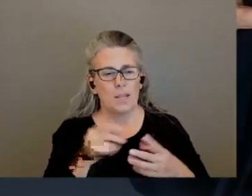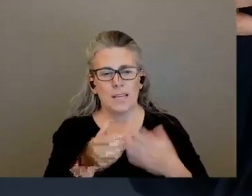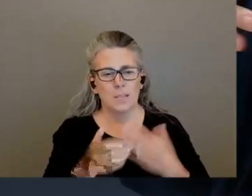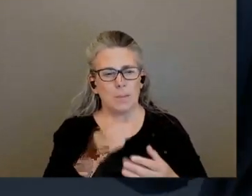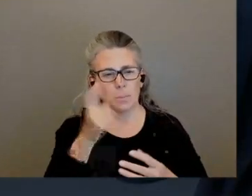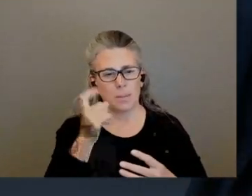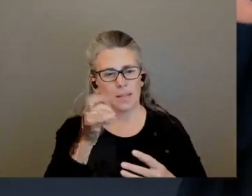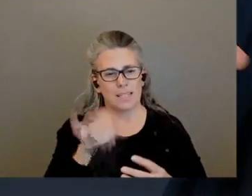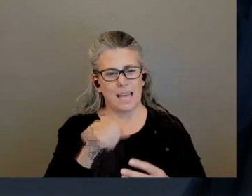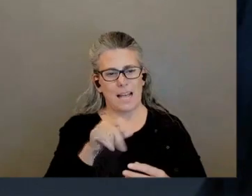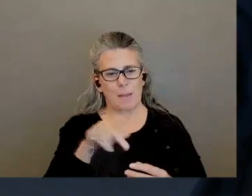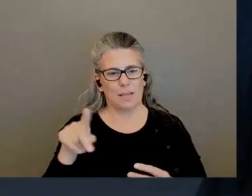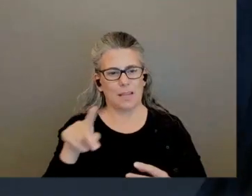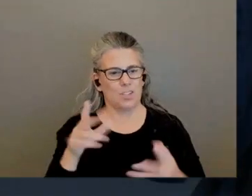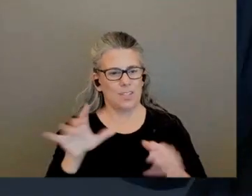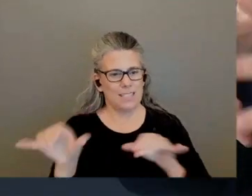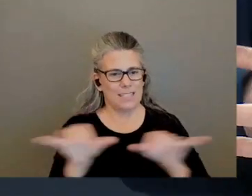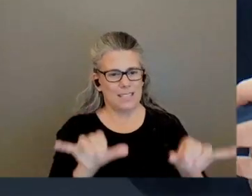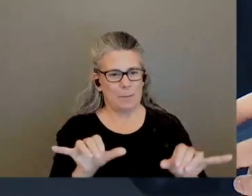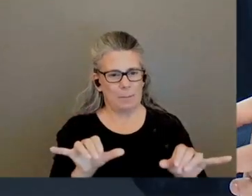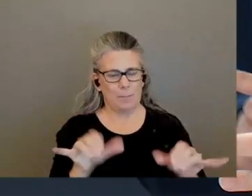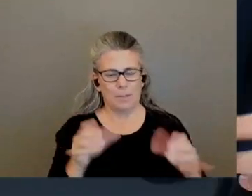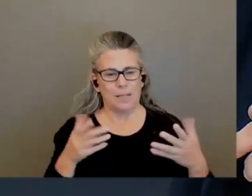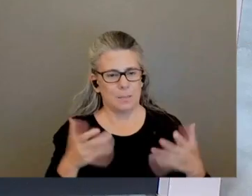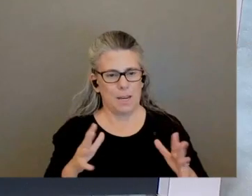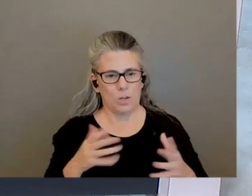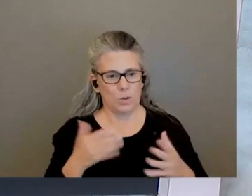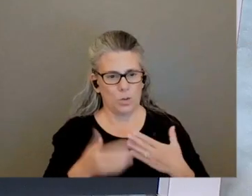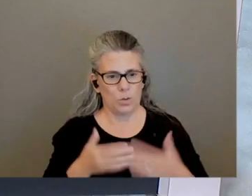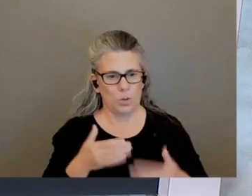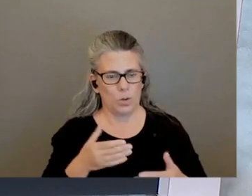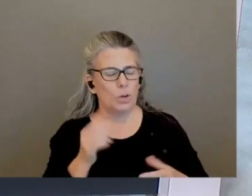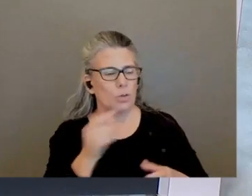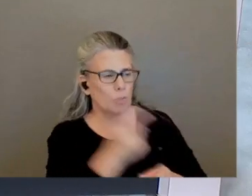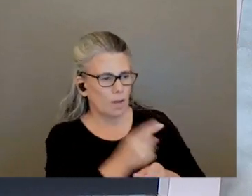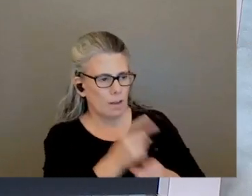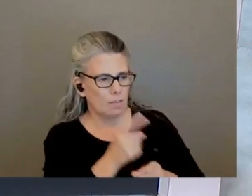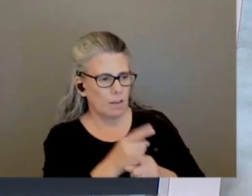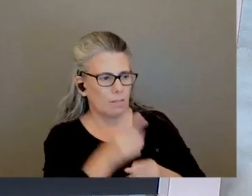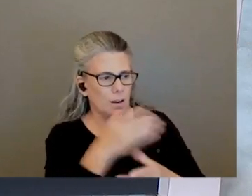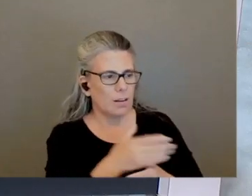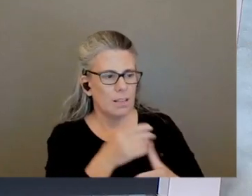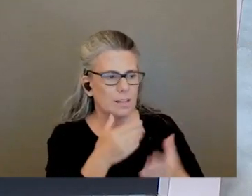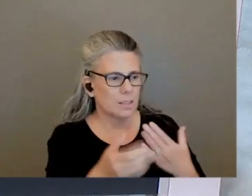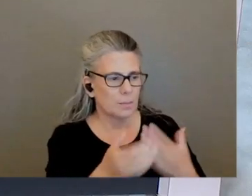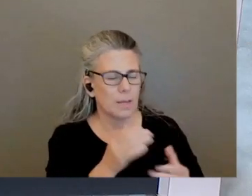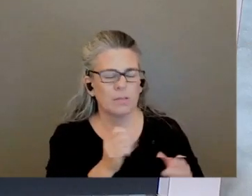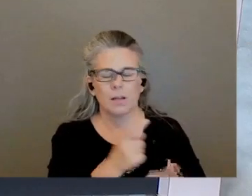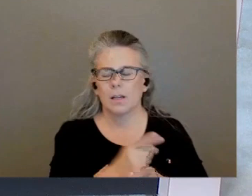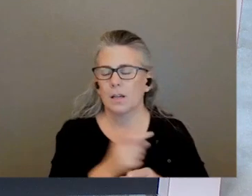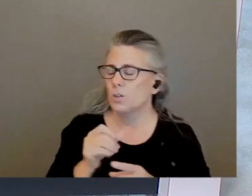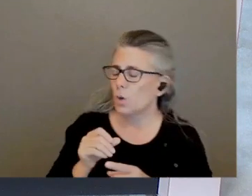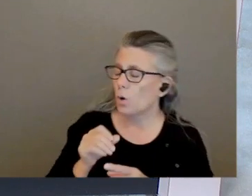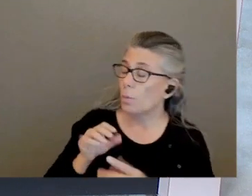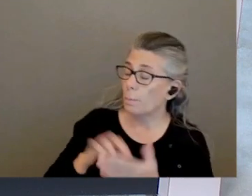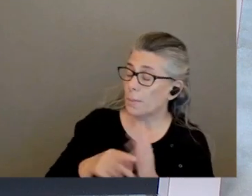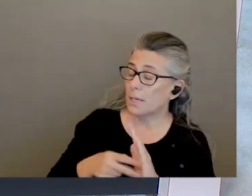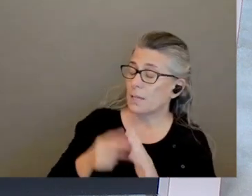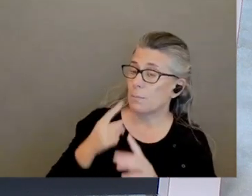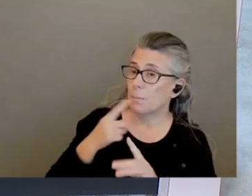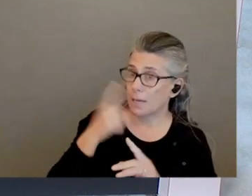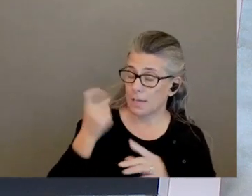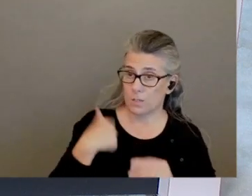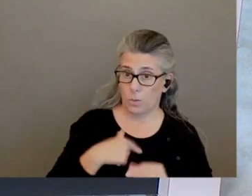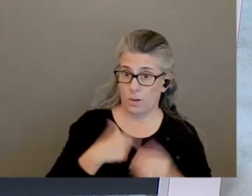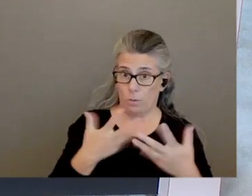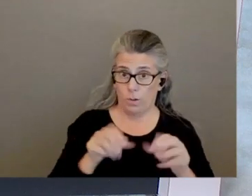really care on what type of system the database is running. Somehow you still care because we have released those services for the